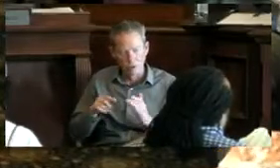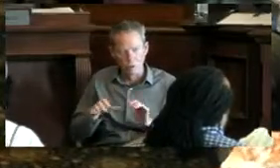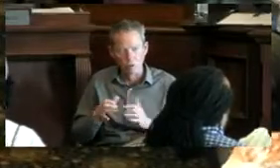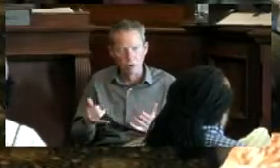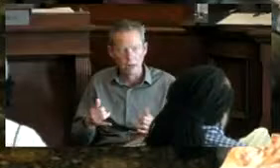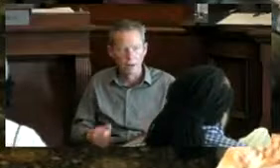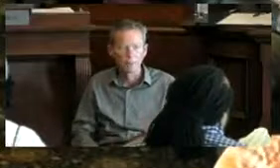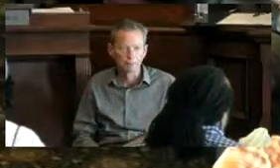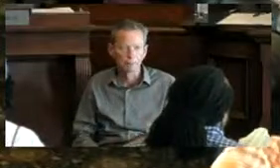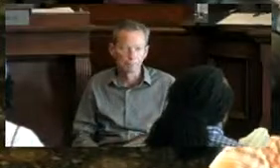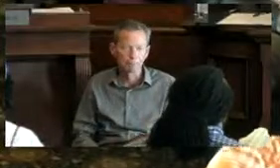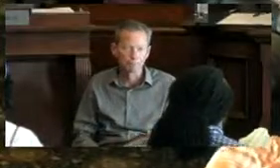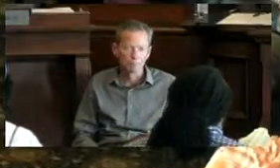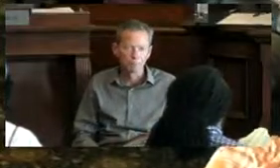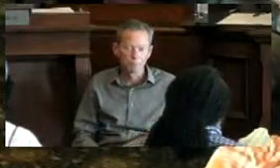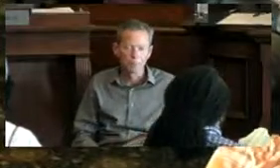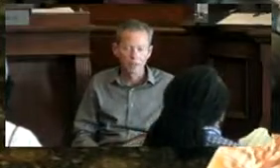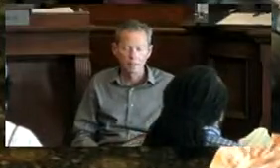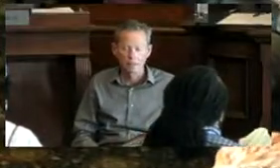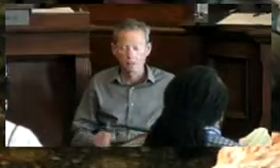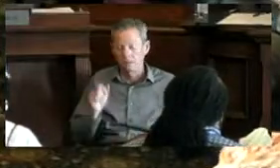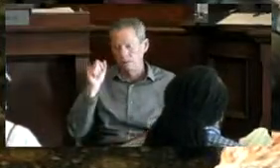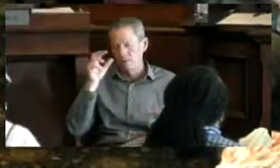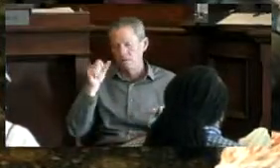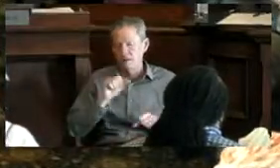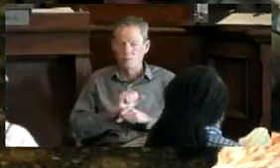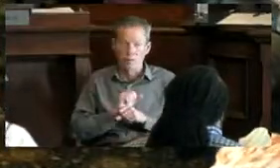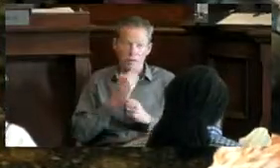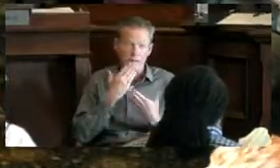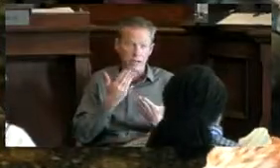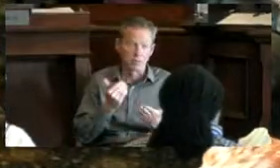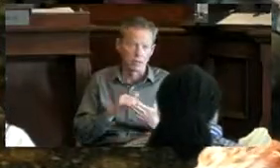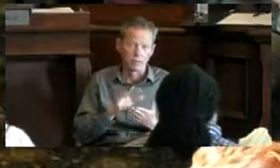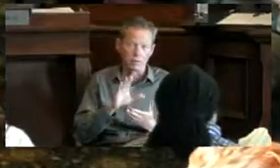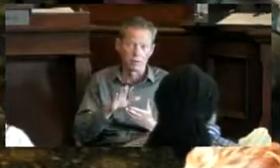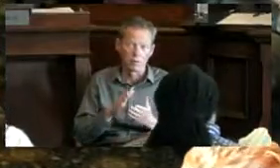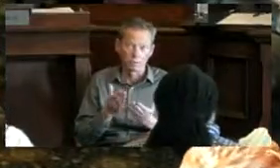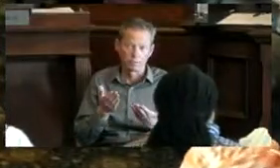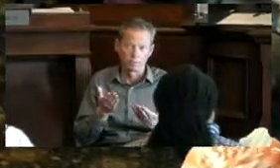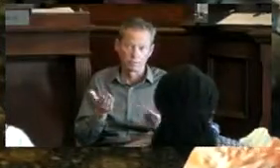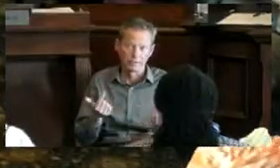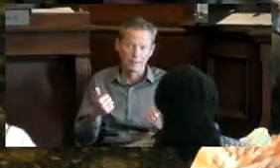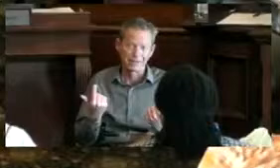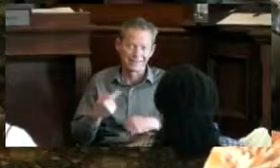now. Well, amazing work, and thank you again for your update today.